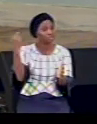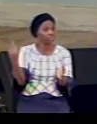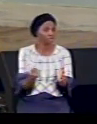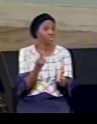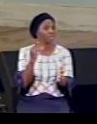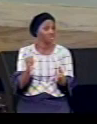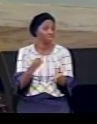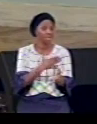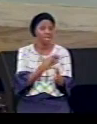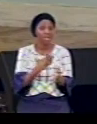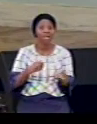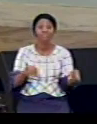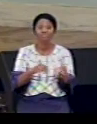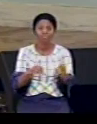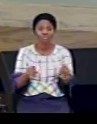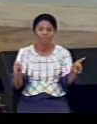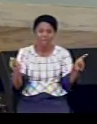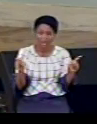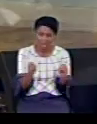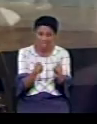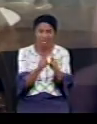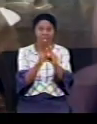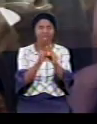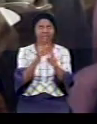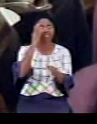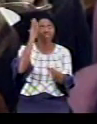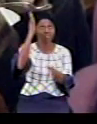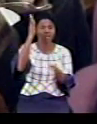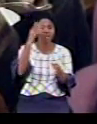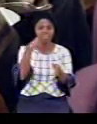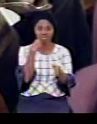forever and tell me